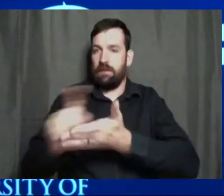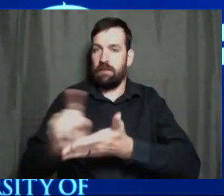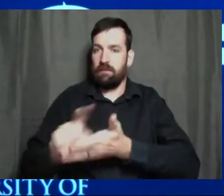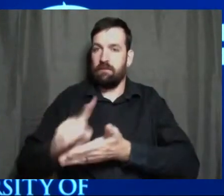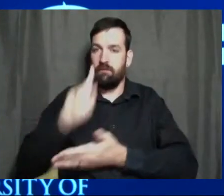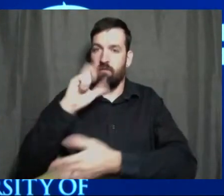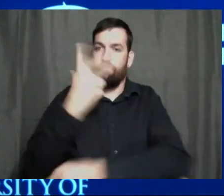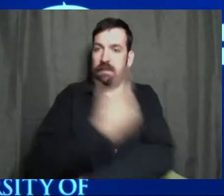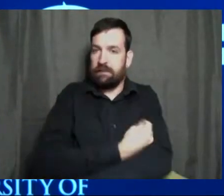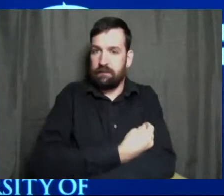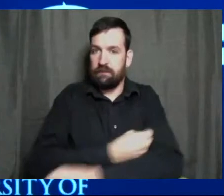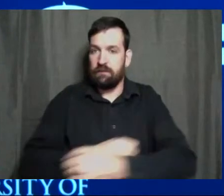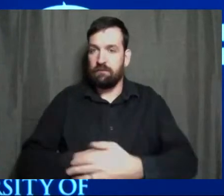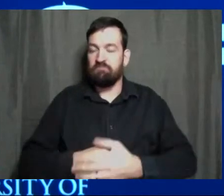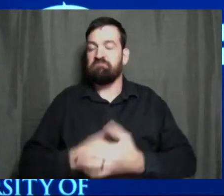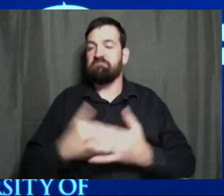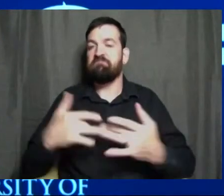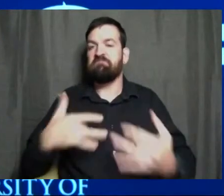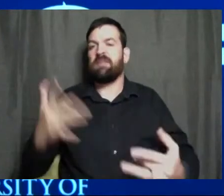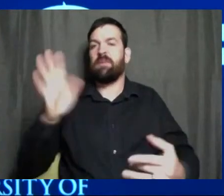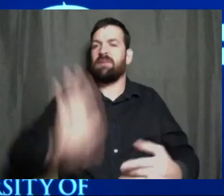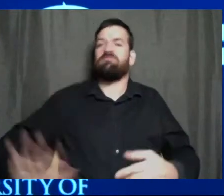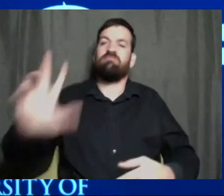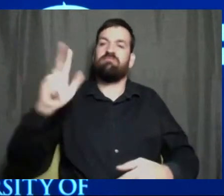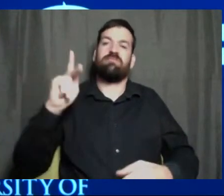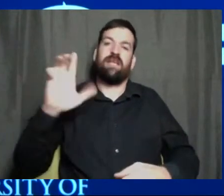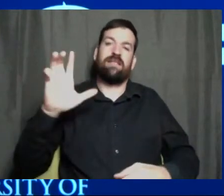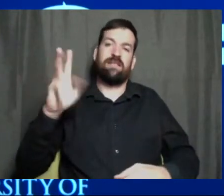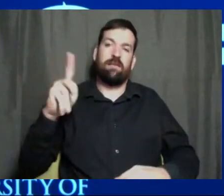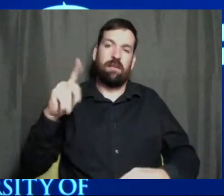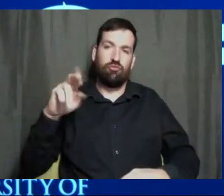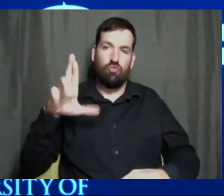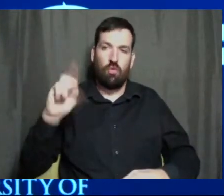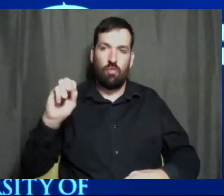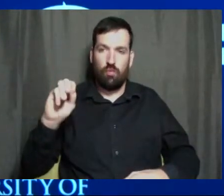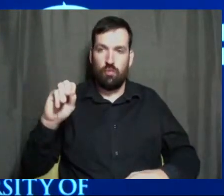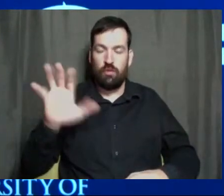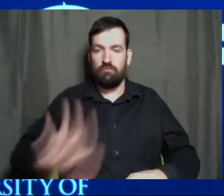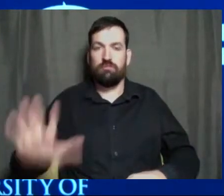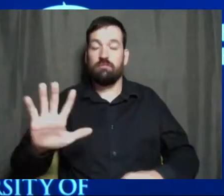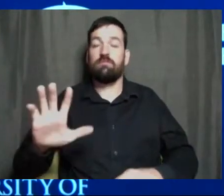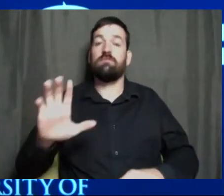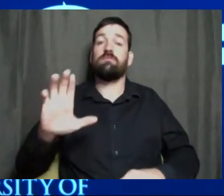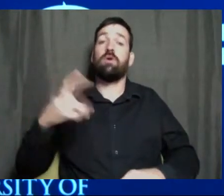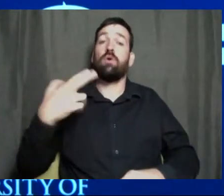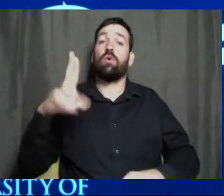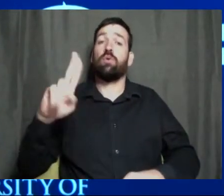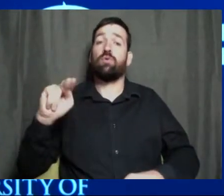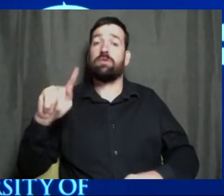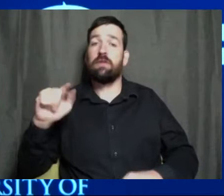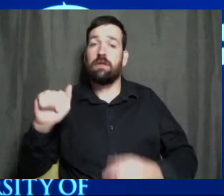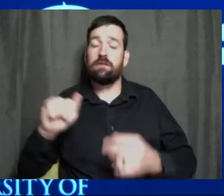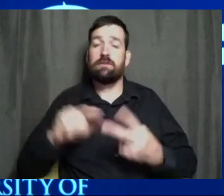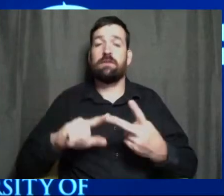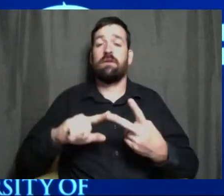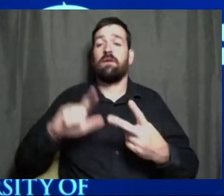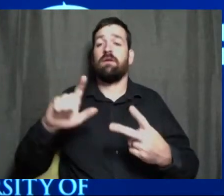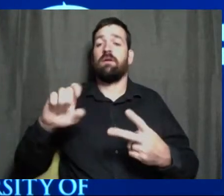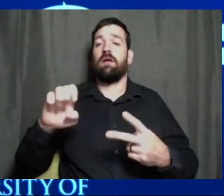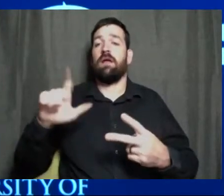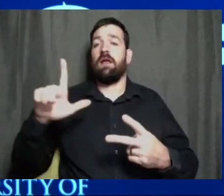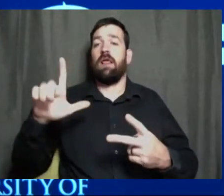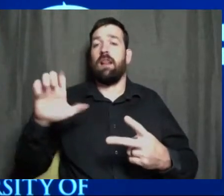the greater Kansas City area. We've been partnering with organizations such as Juntos and El Centro, and then